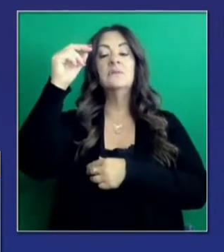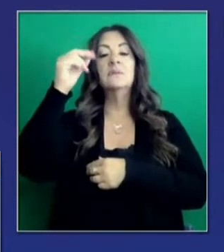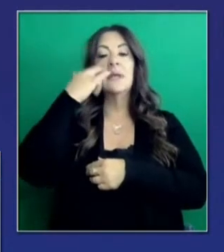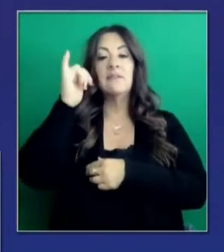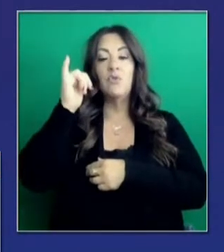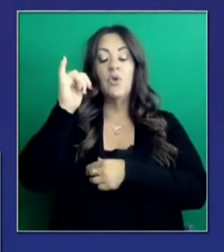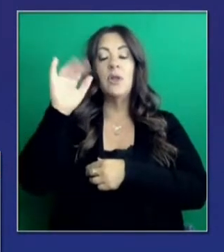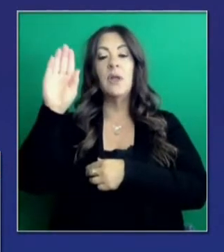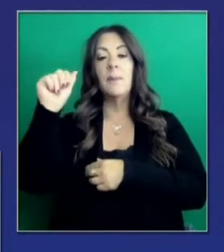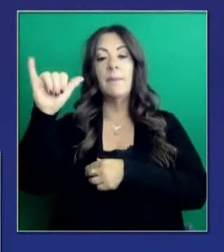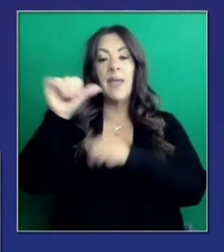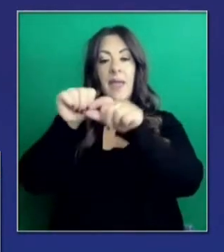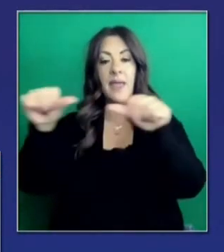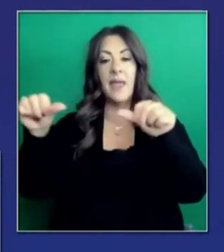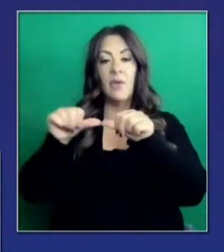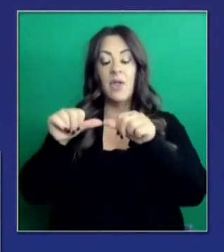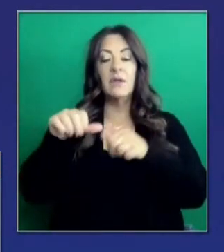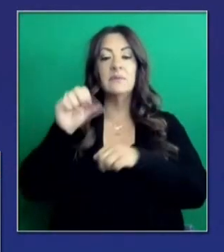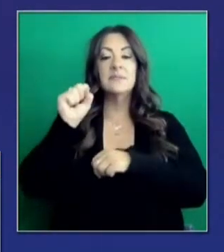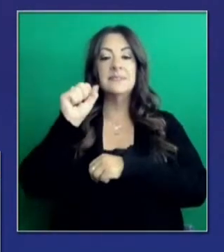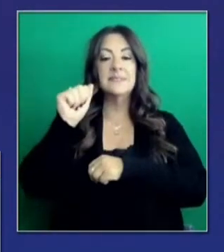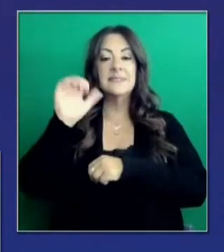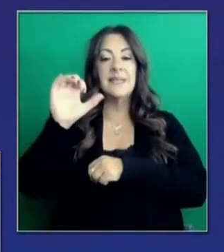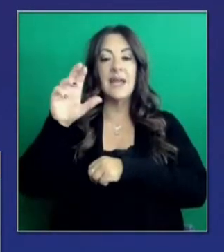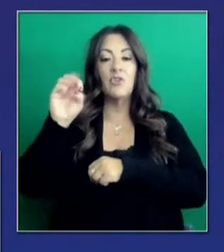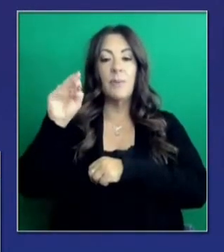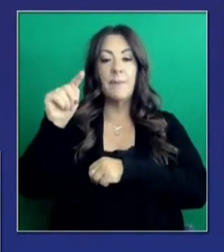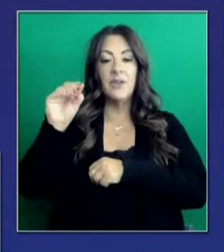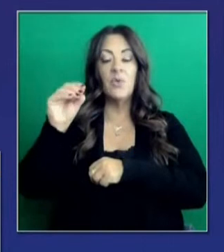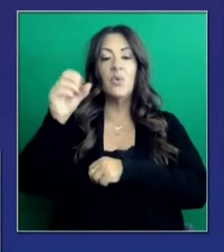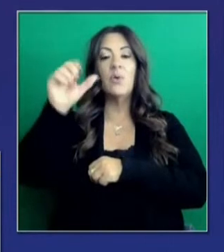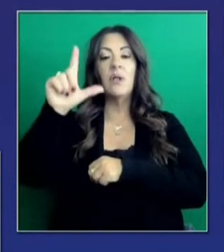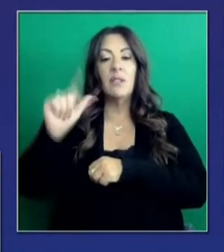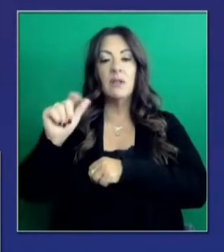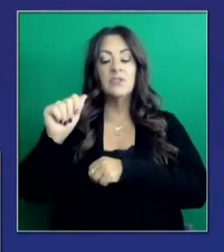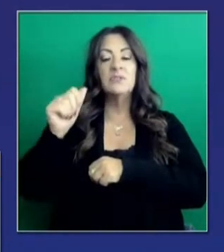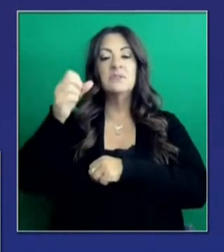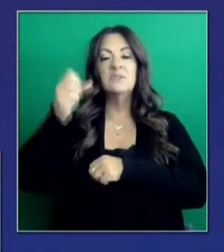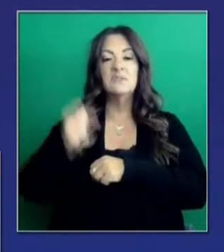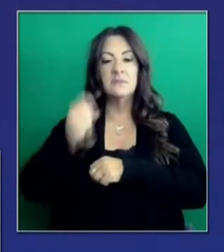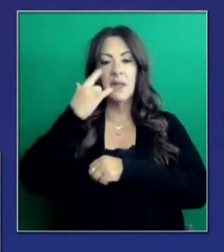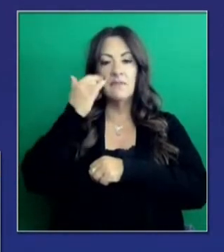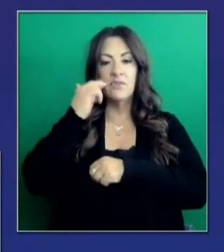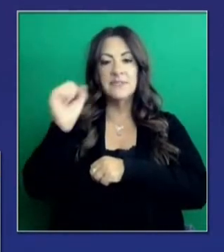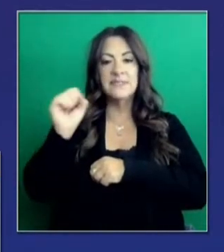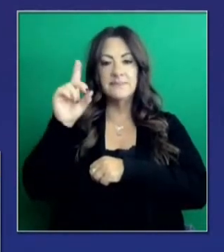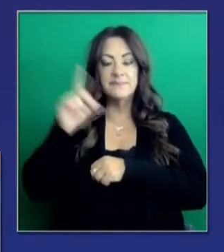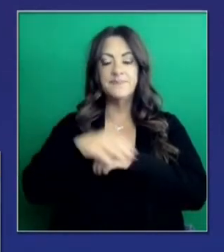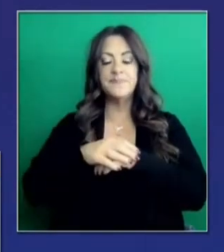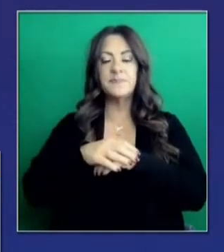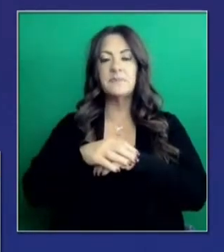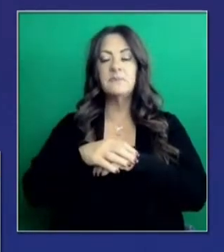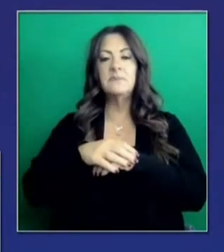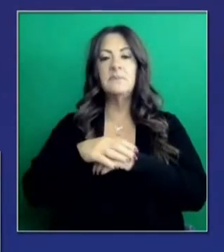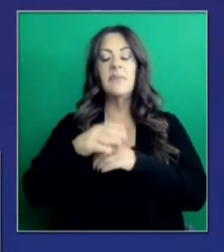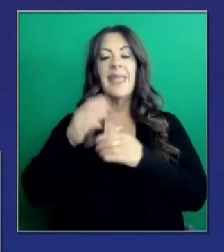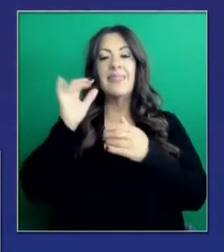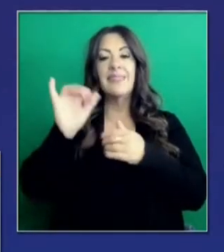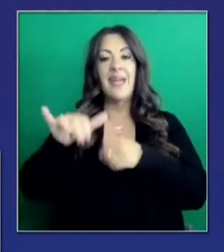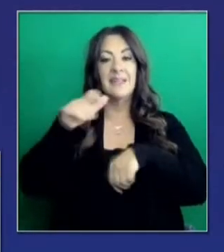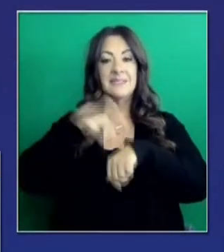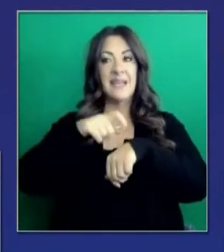and the greater Sacramento regions. The regional stay-at-home order went into effect after a region fell below